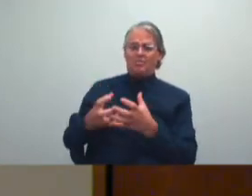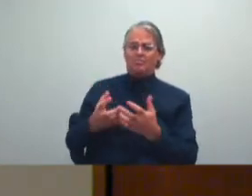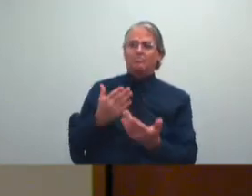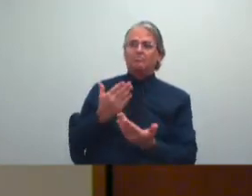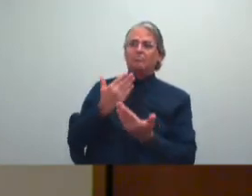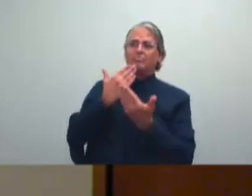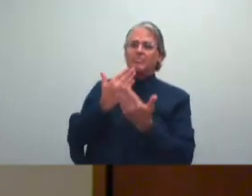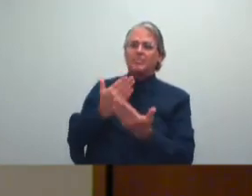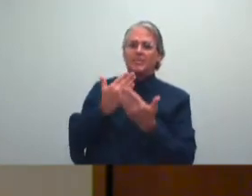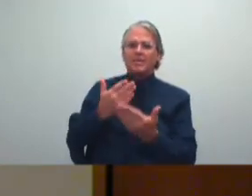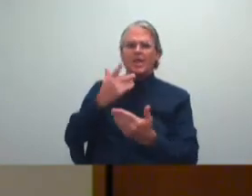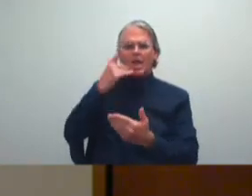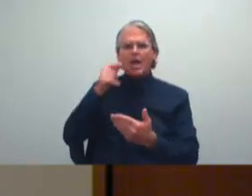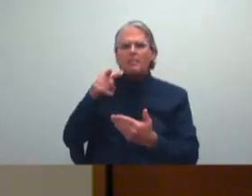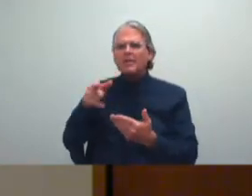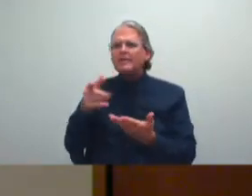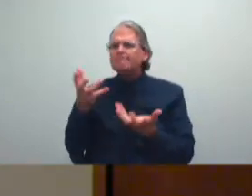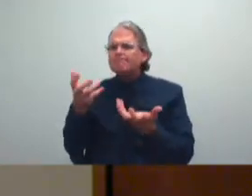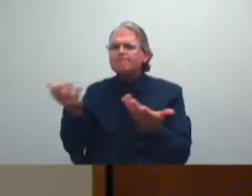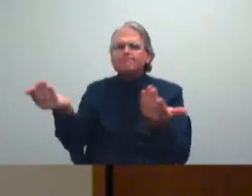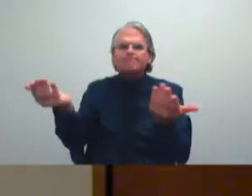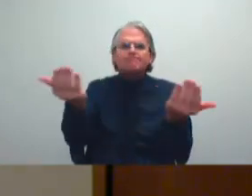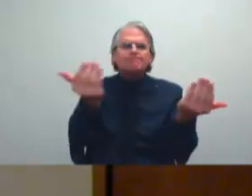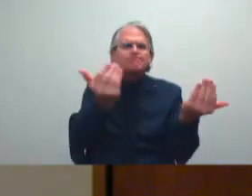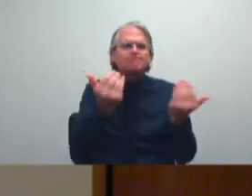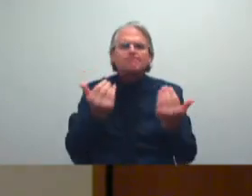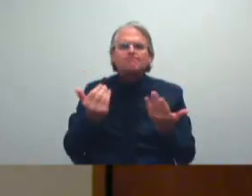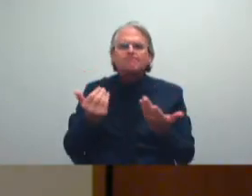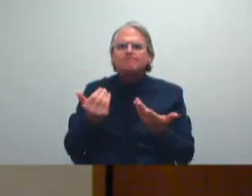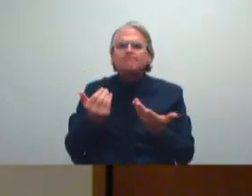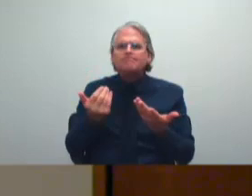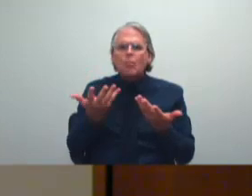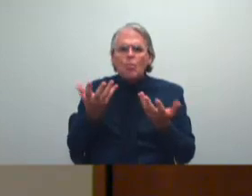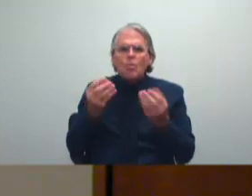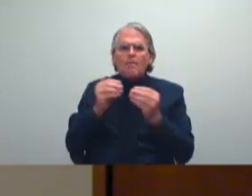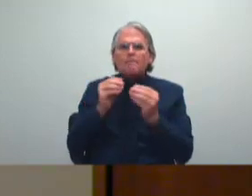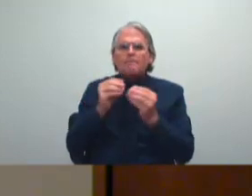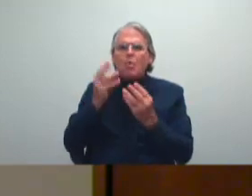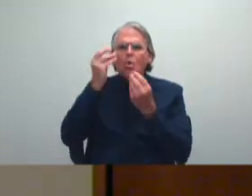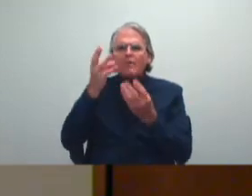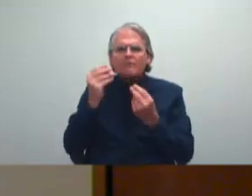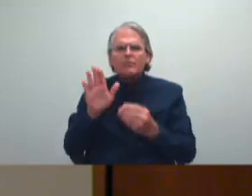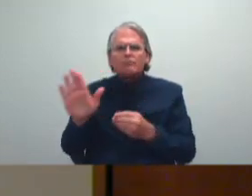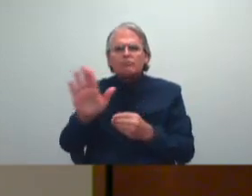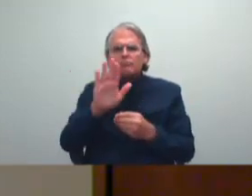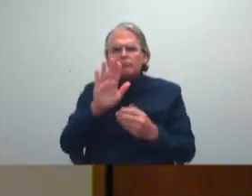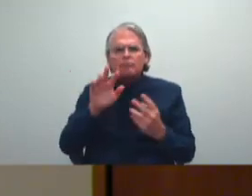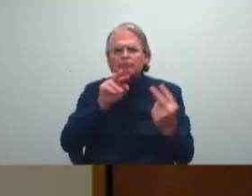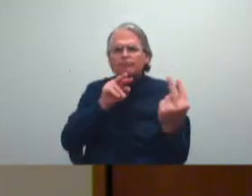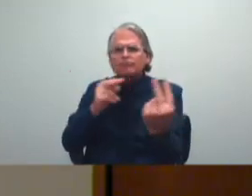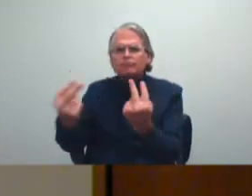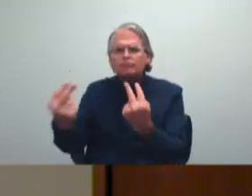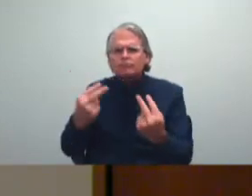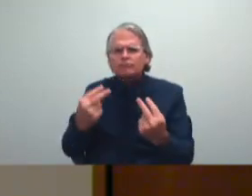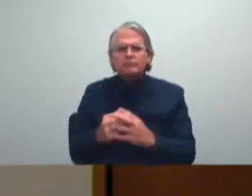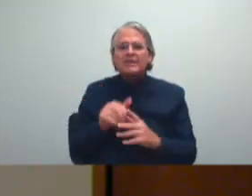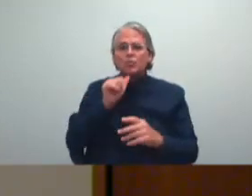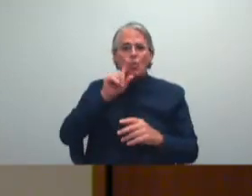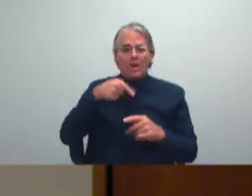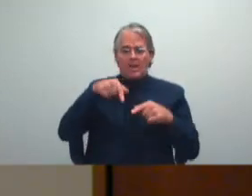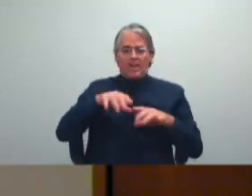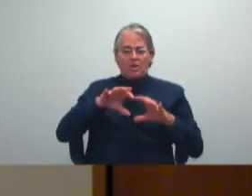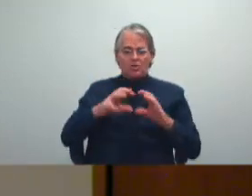and insight from not just members of this group, but state, local health authorities and experts from across the